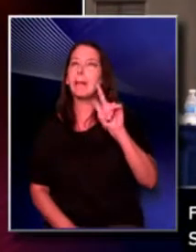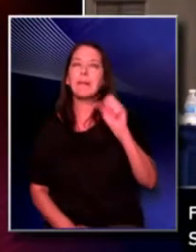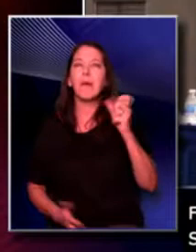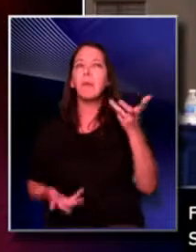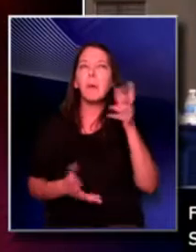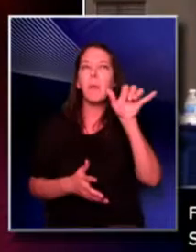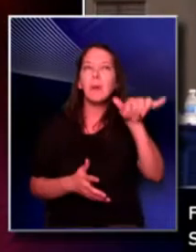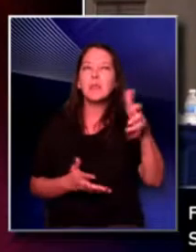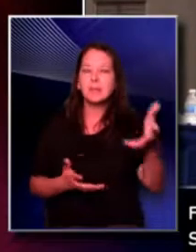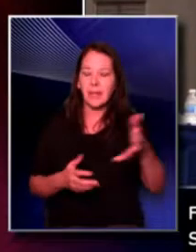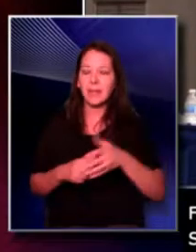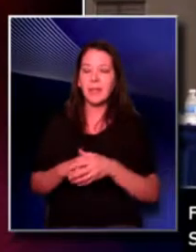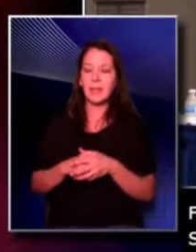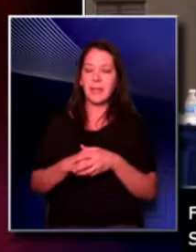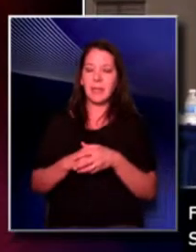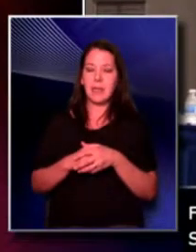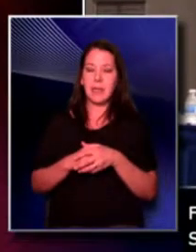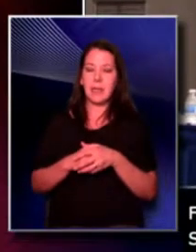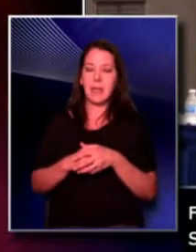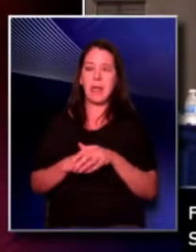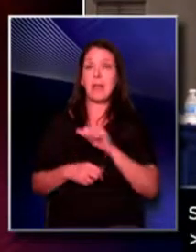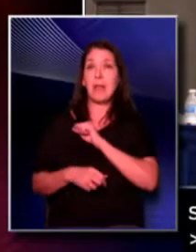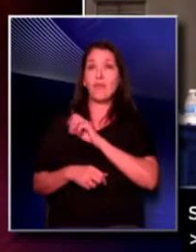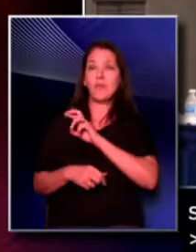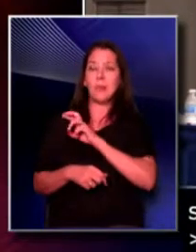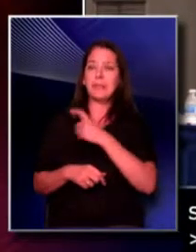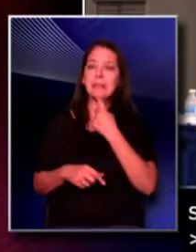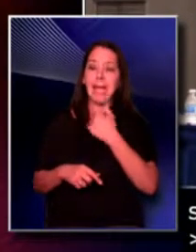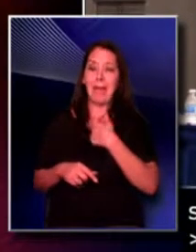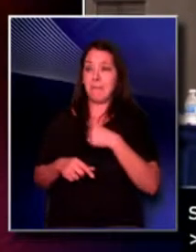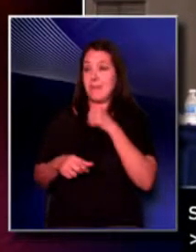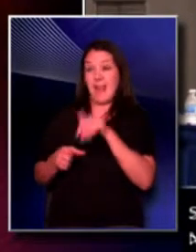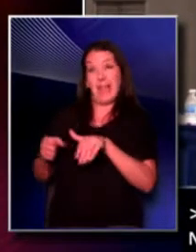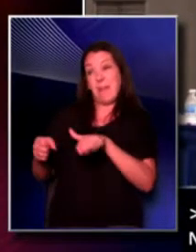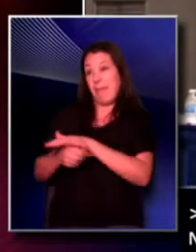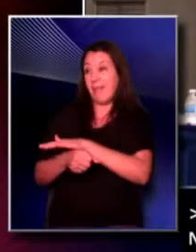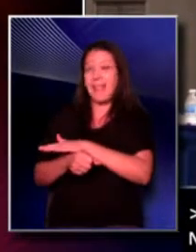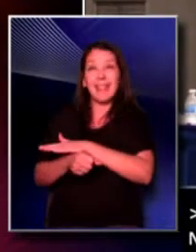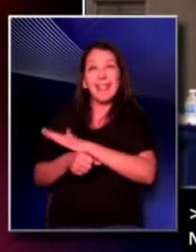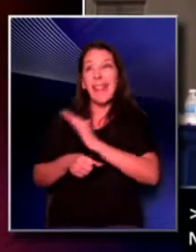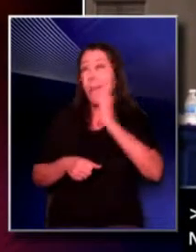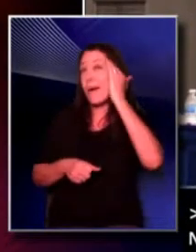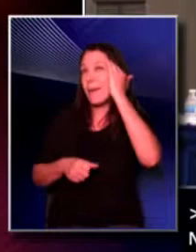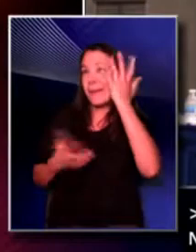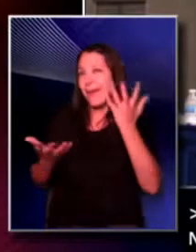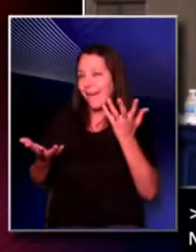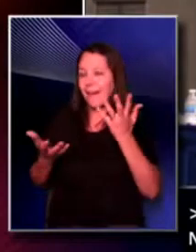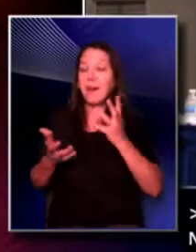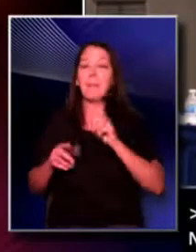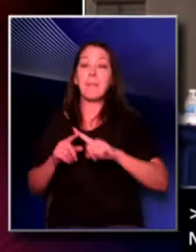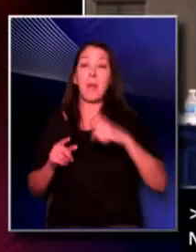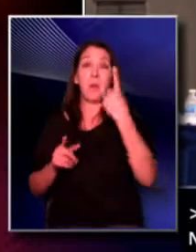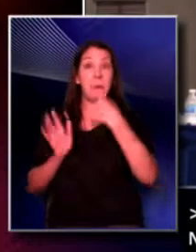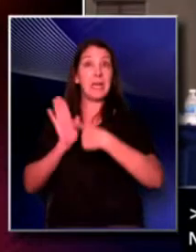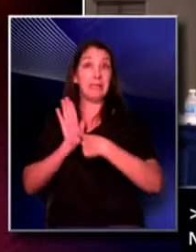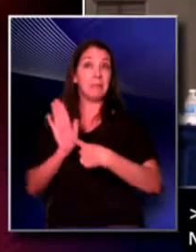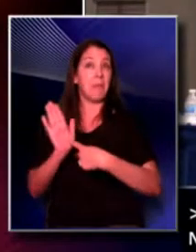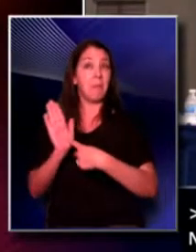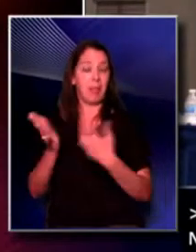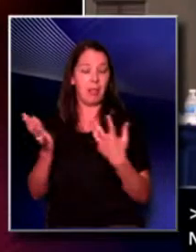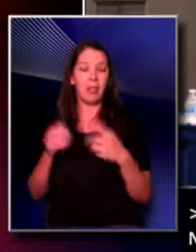And I'm not fully aware yet myself, but one example is